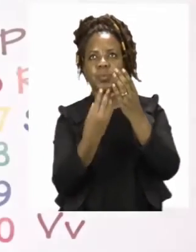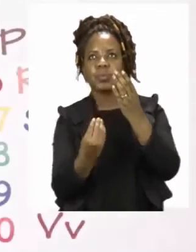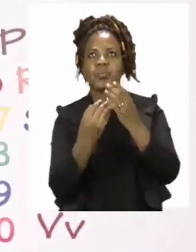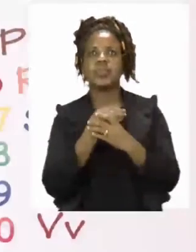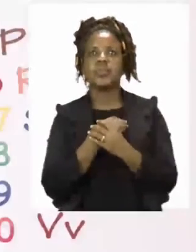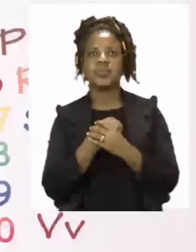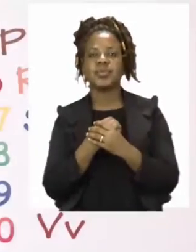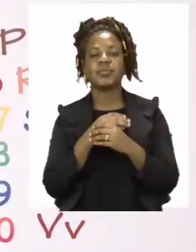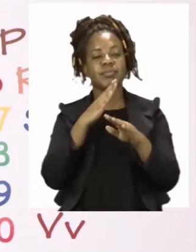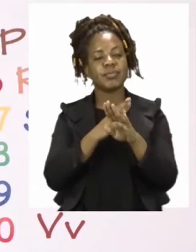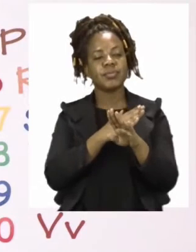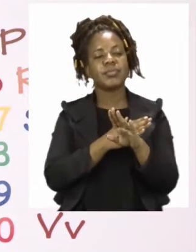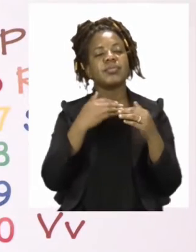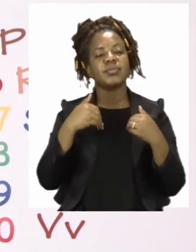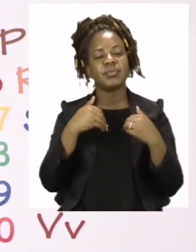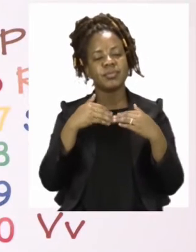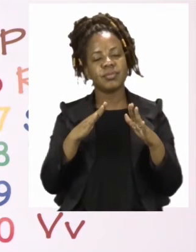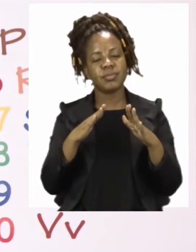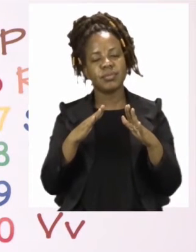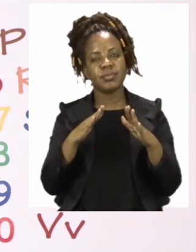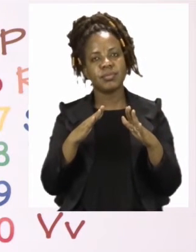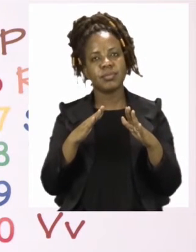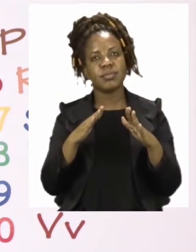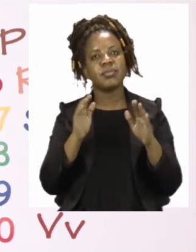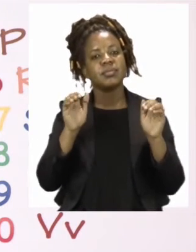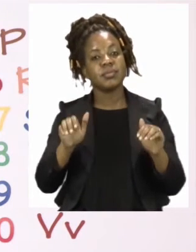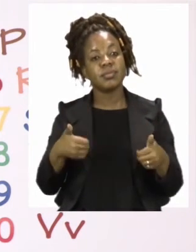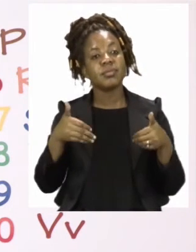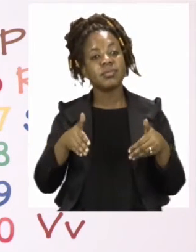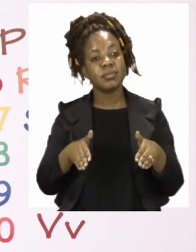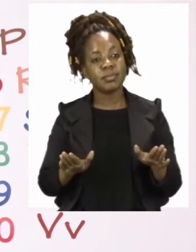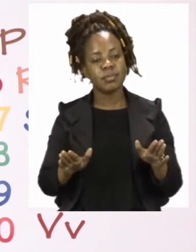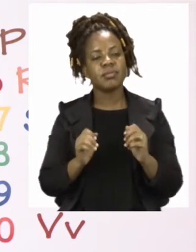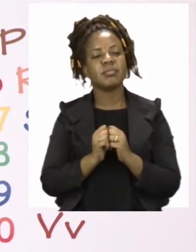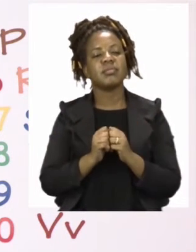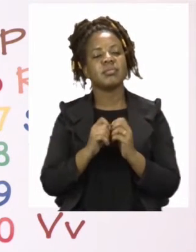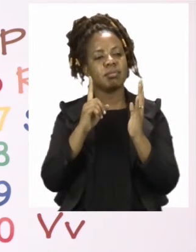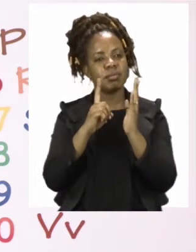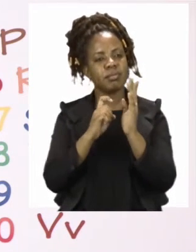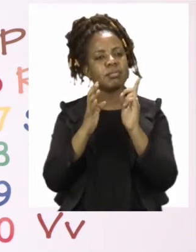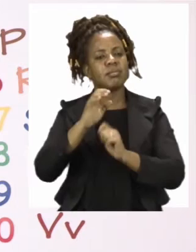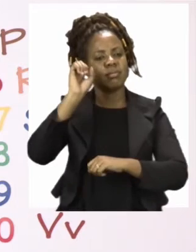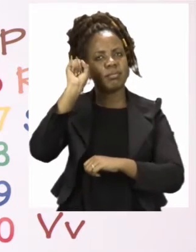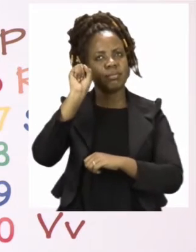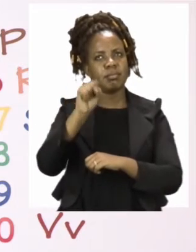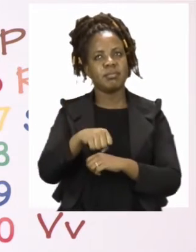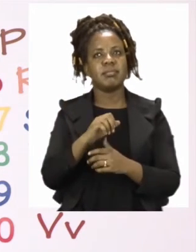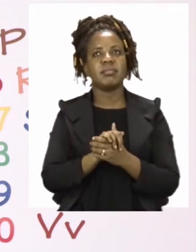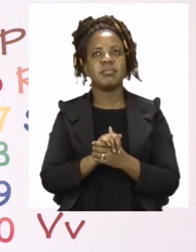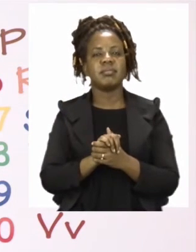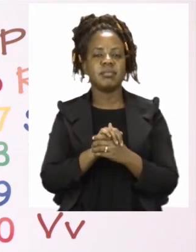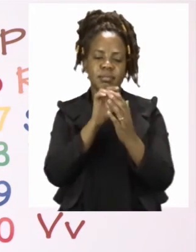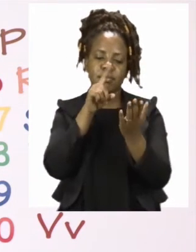And before we get into any lessons, boys and girls, we need to sanitize. So please take your